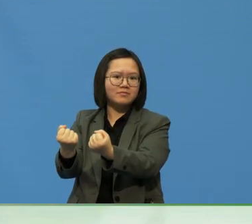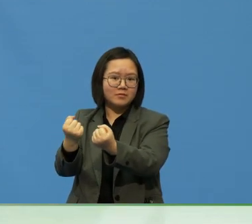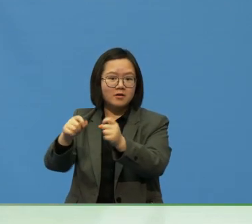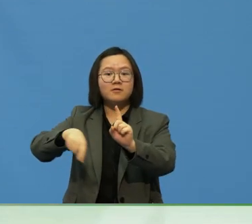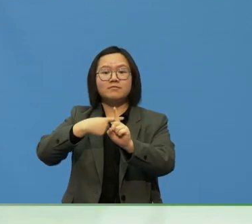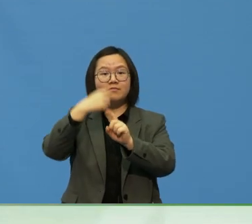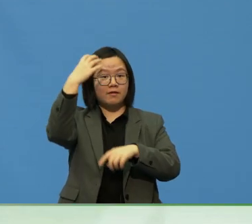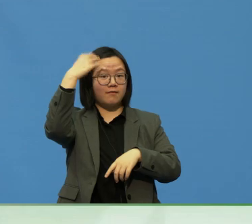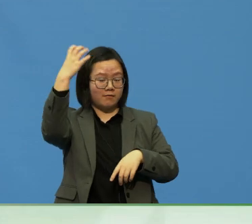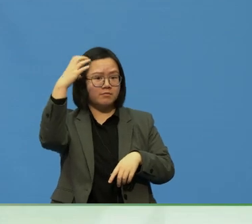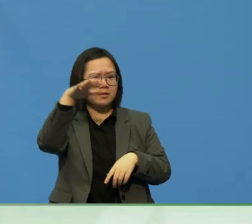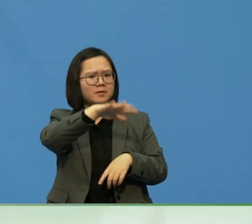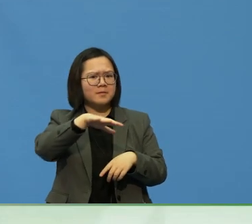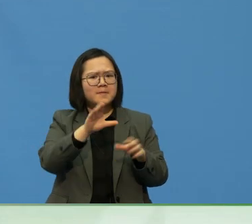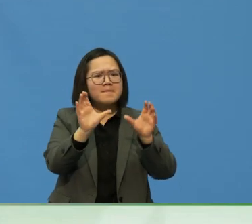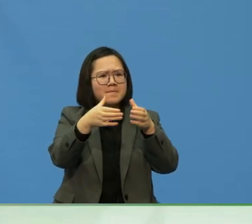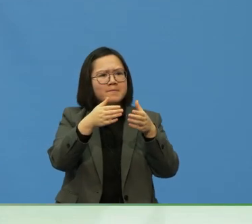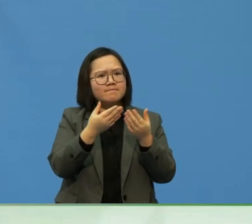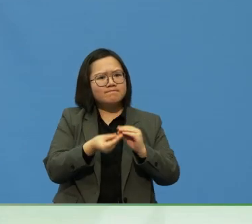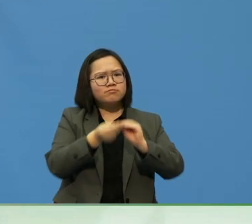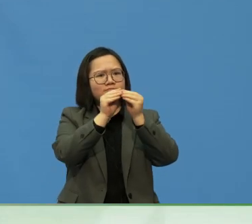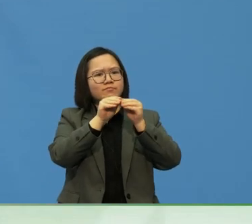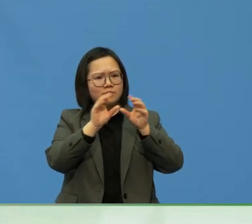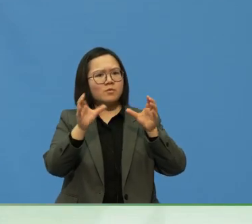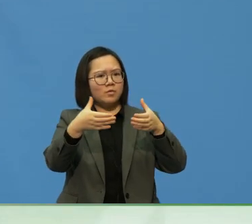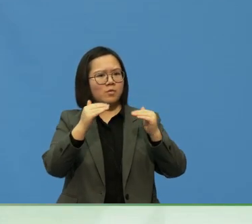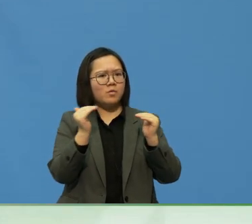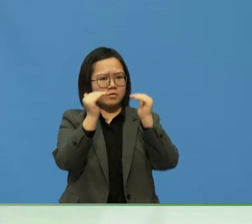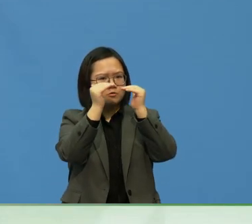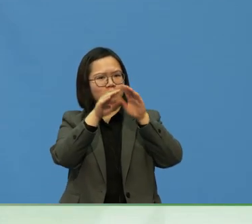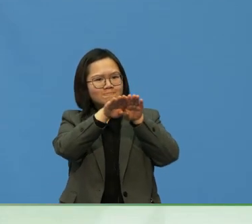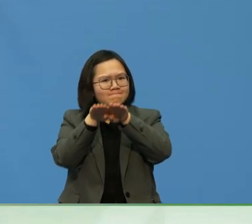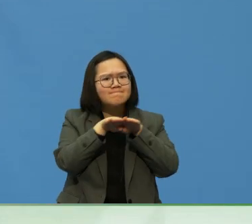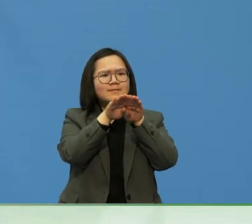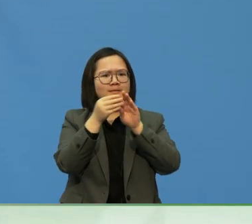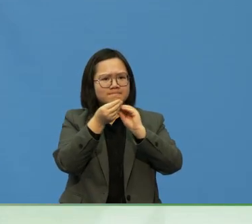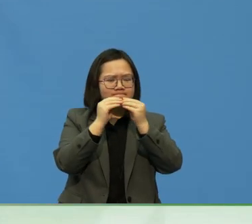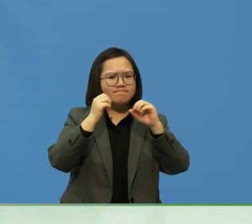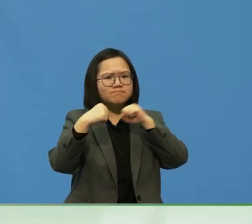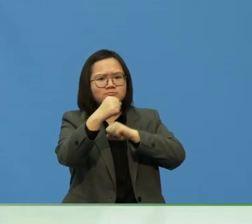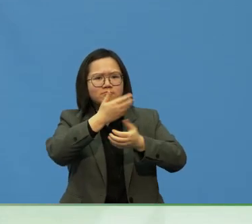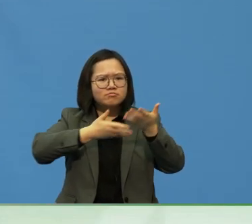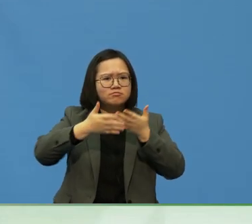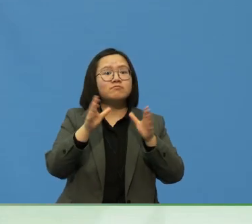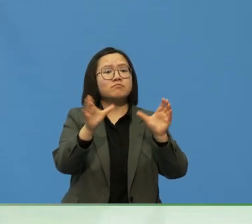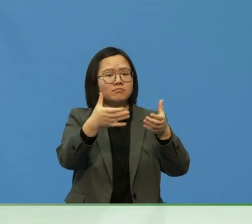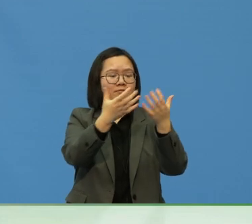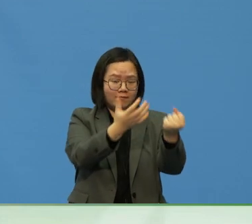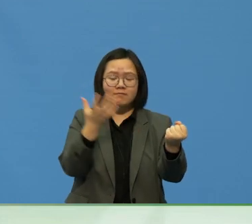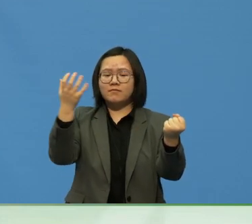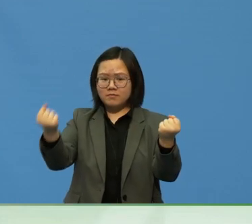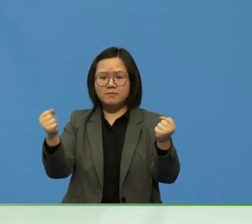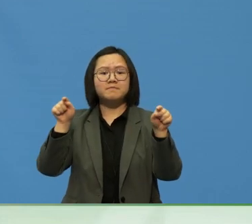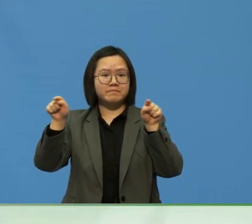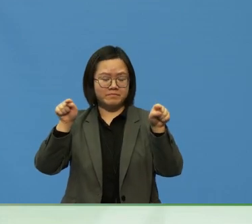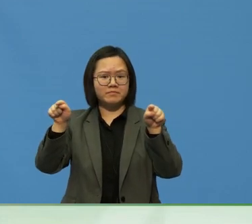organization. And those three components of this new system are intended to proactively identify and remove